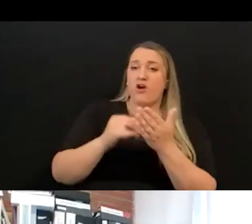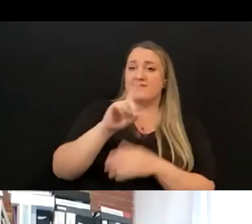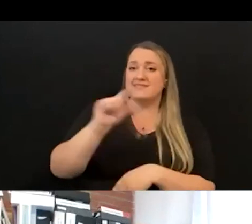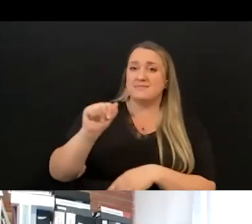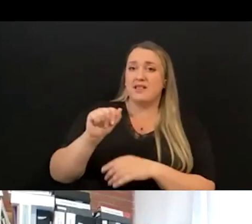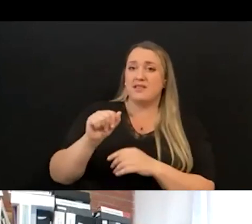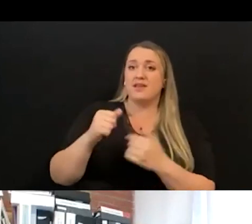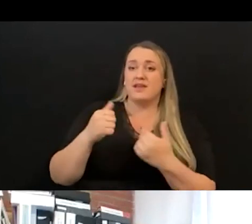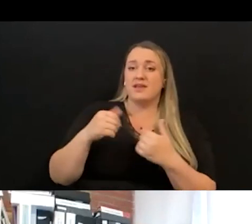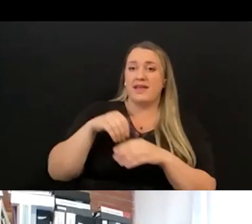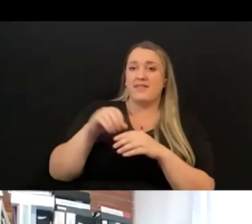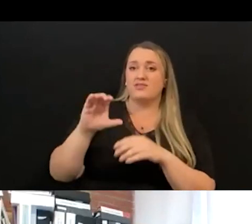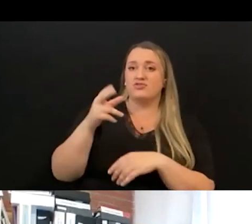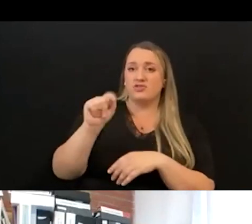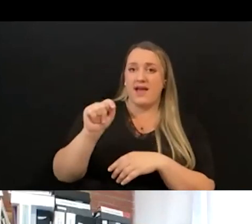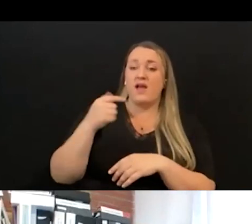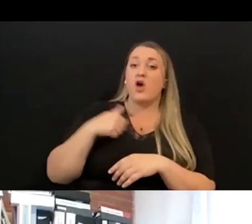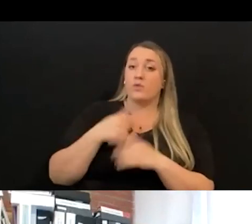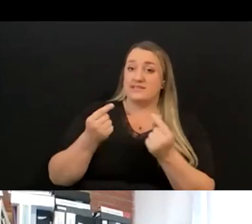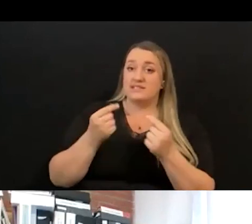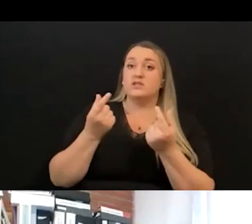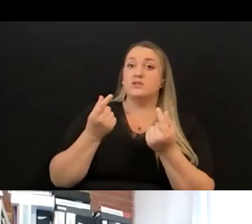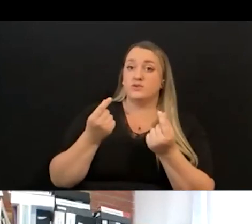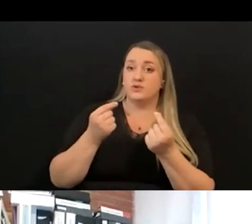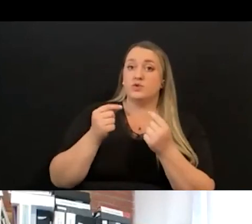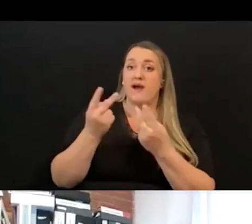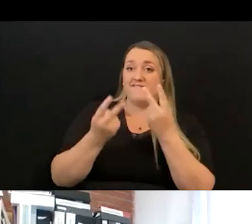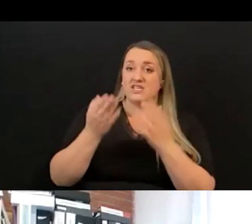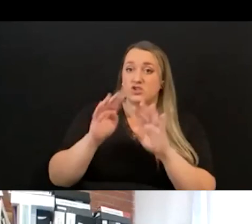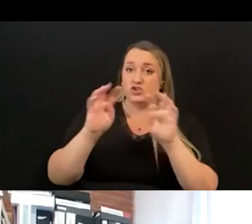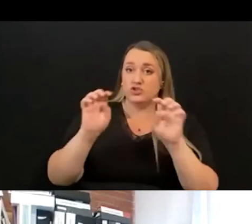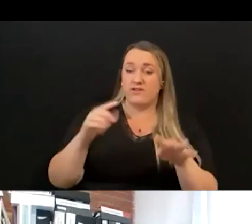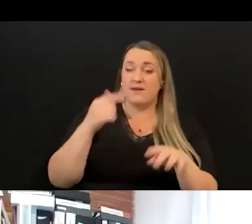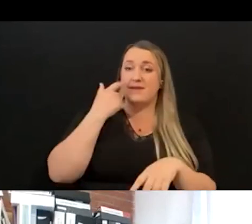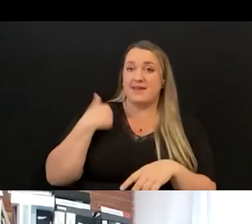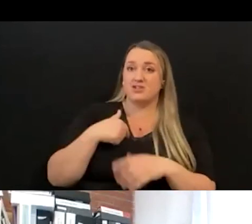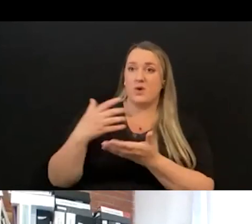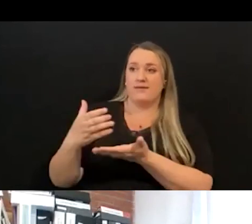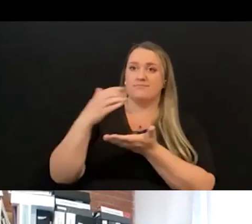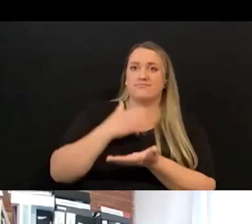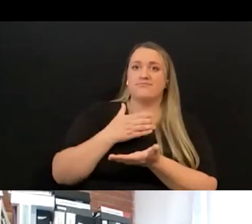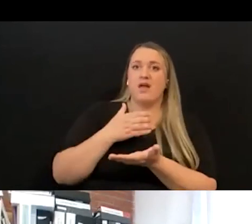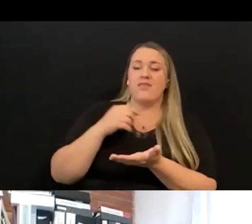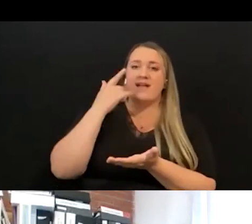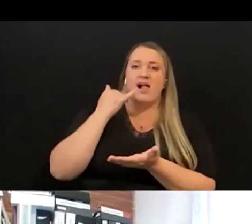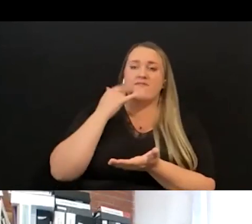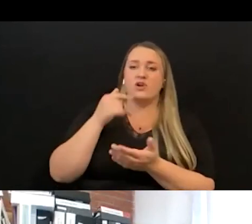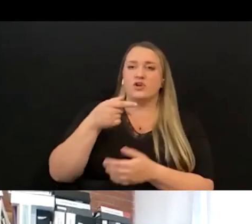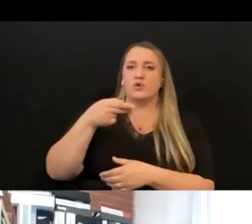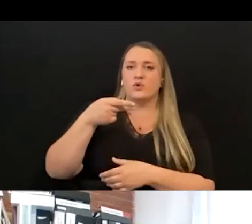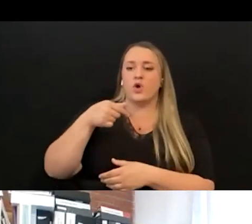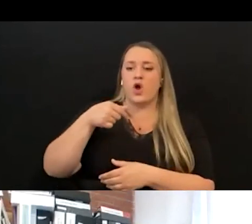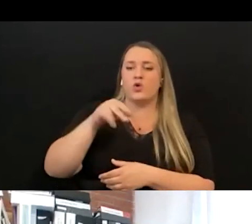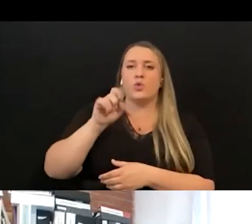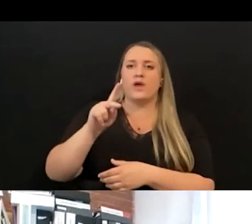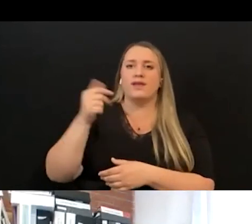We did do a visitor survey, and then because we were the recipient of the California Humanities Quick Grant, we did the California Humanities